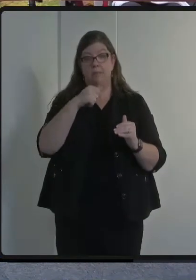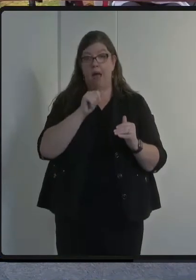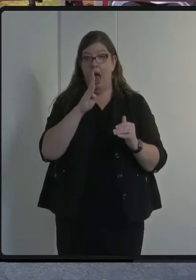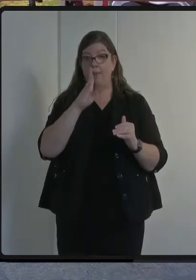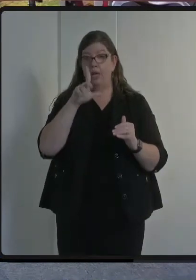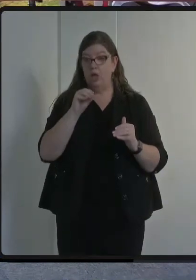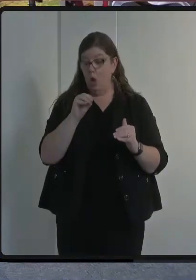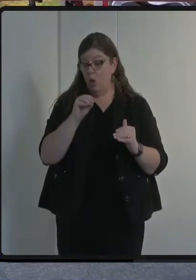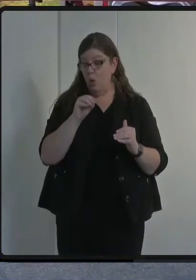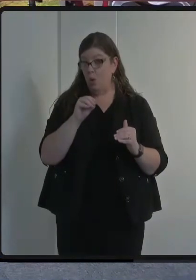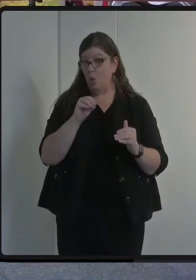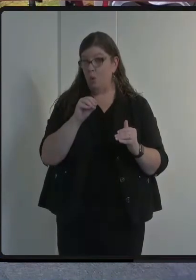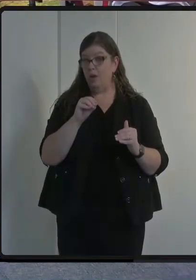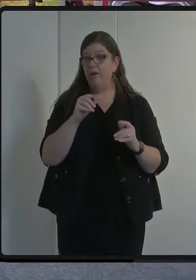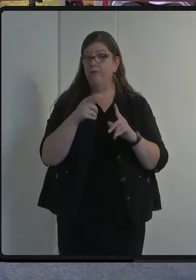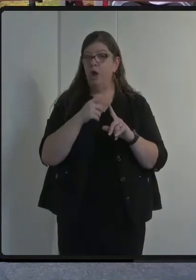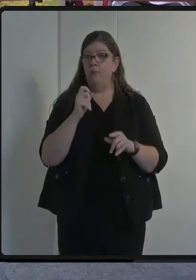from Tu Tiempo Digital.